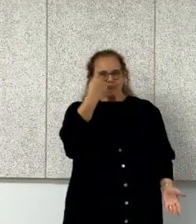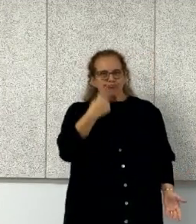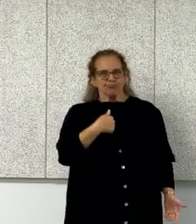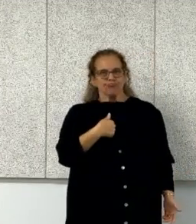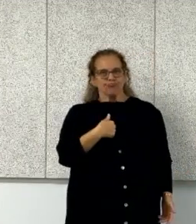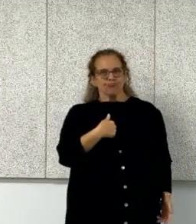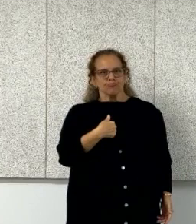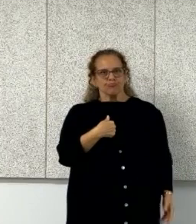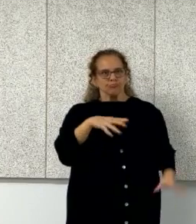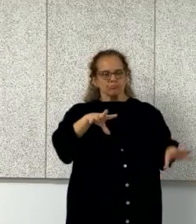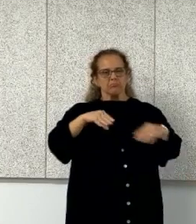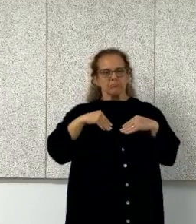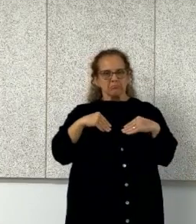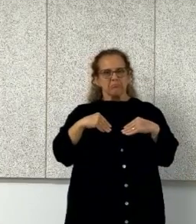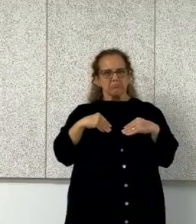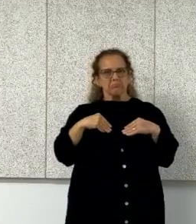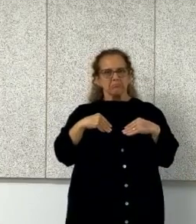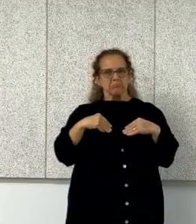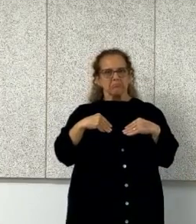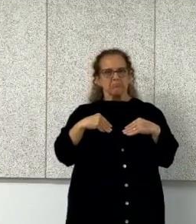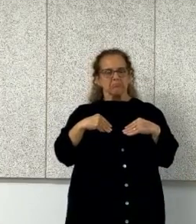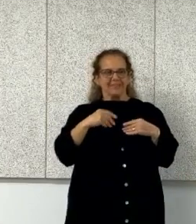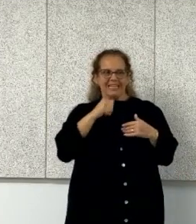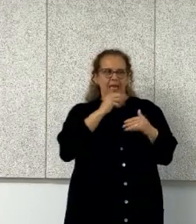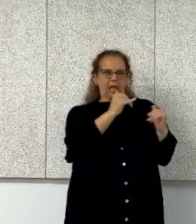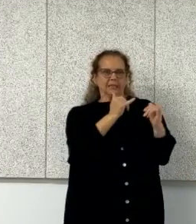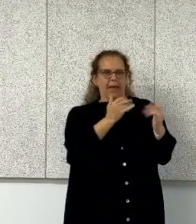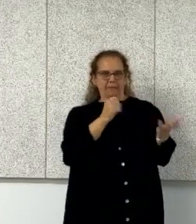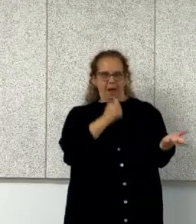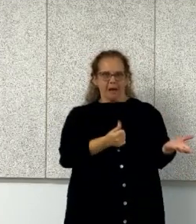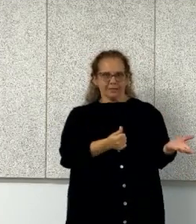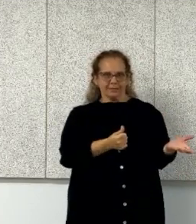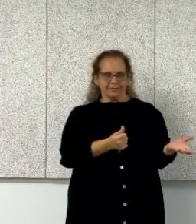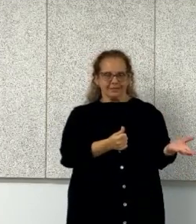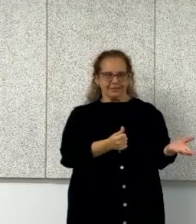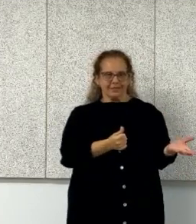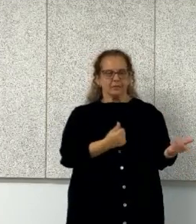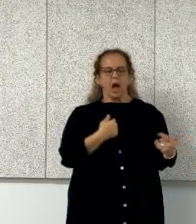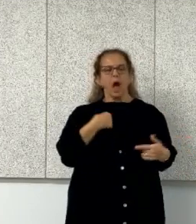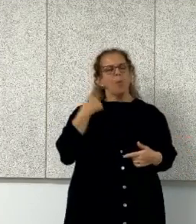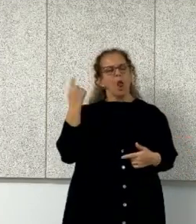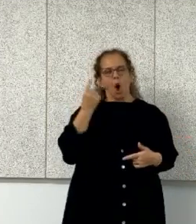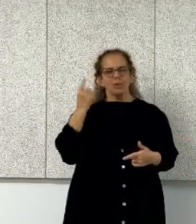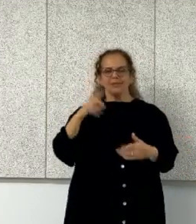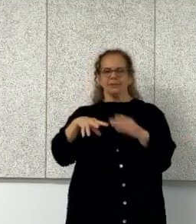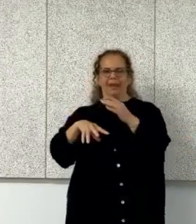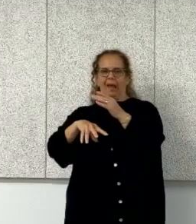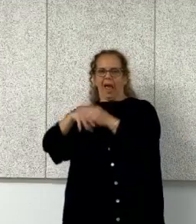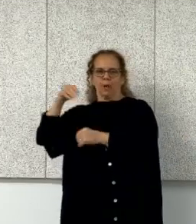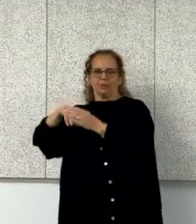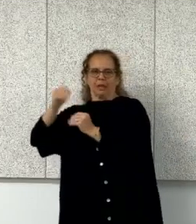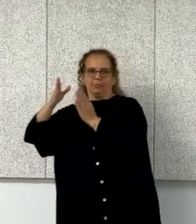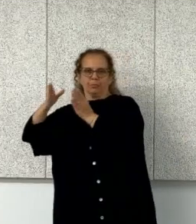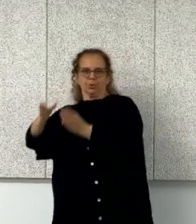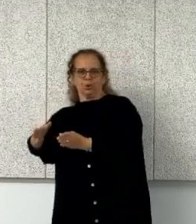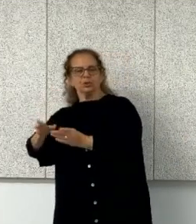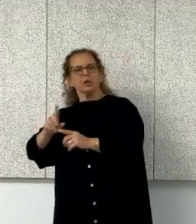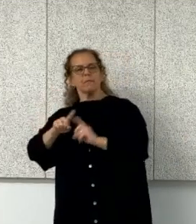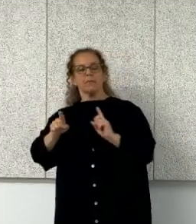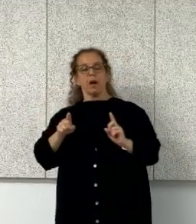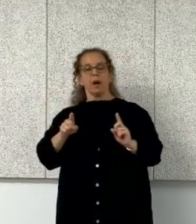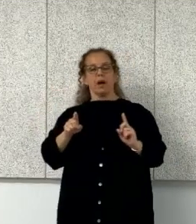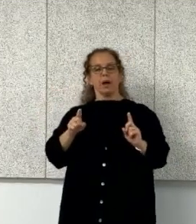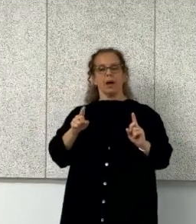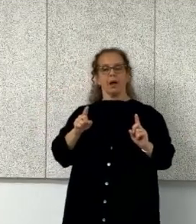always had, you know, that's always kind of made me feel like an outsider in what I do, but having my own